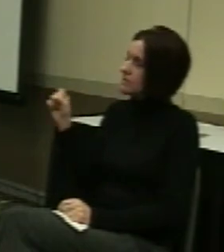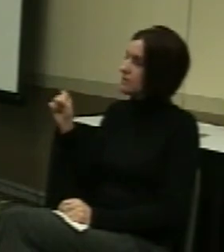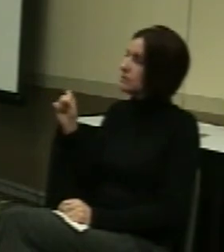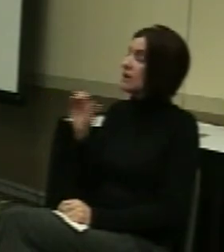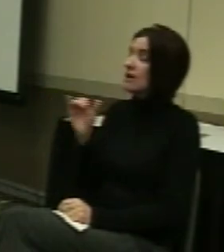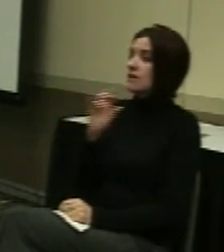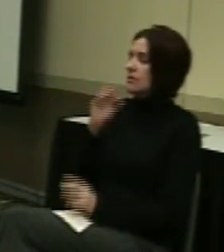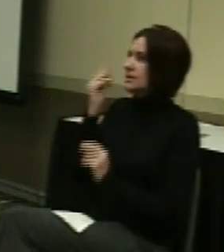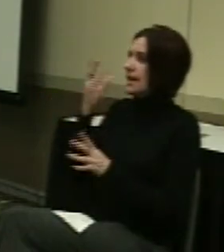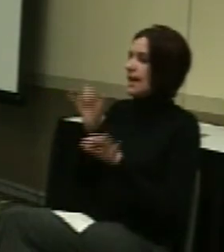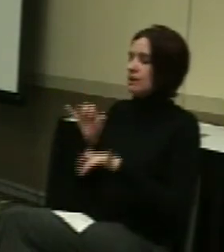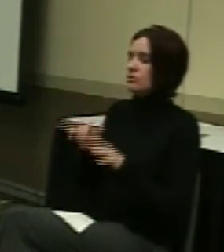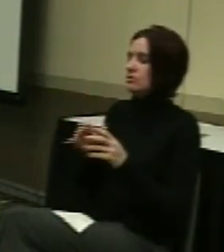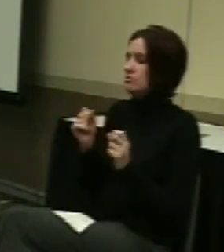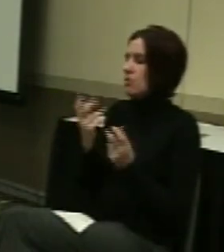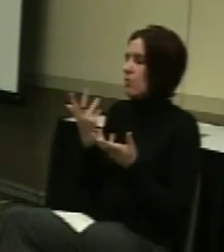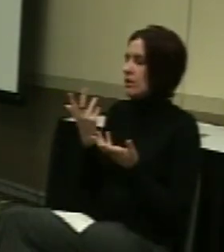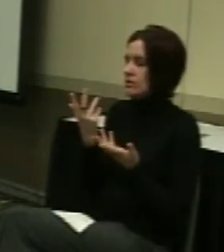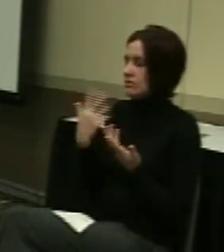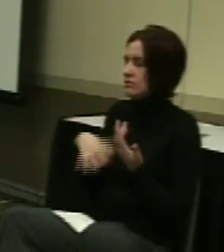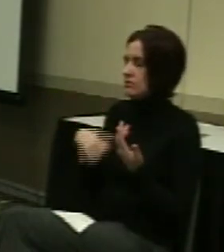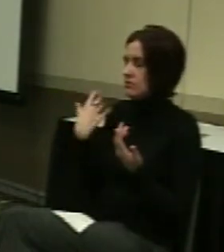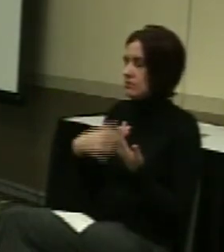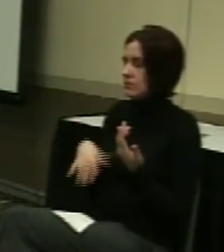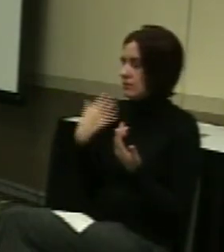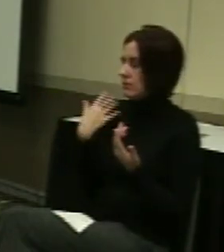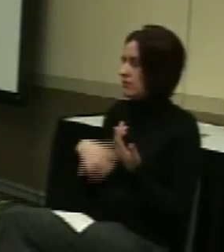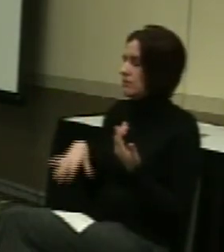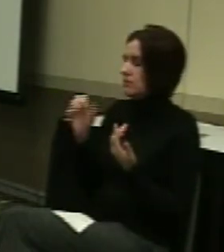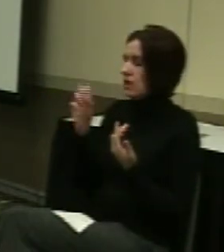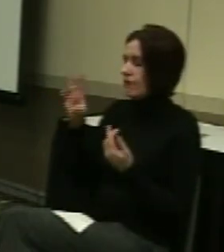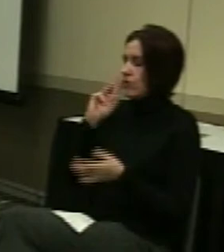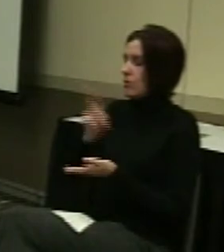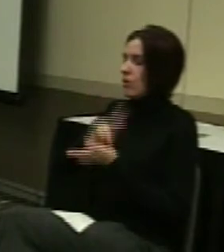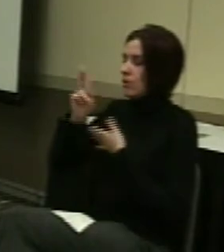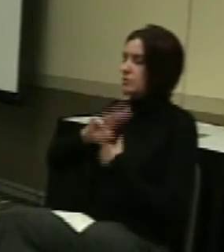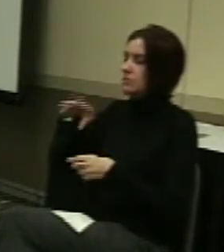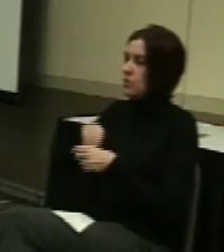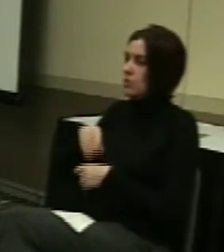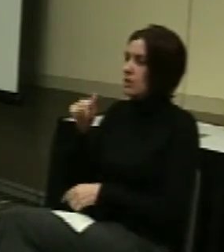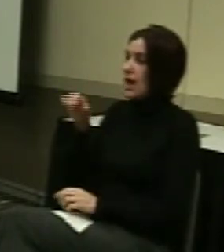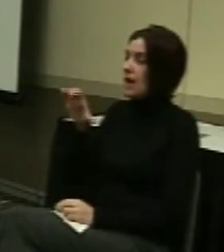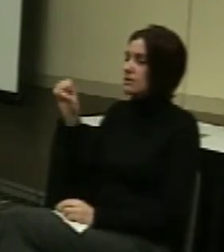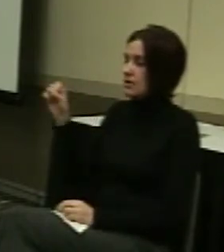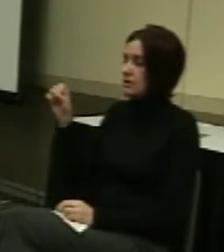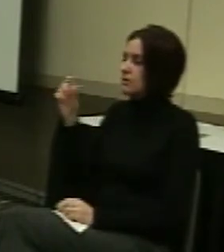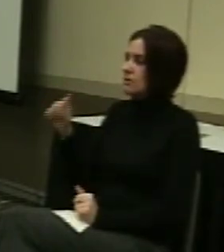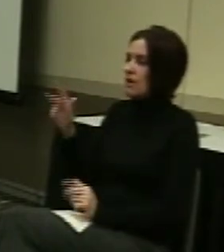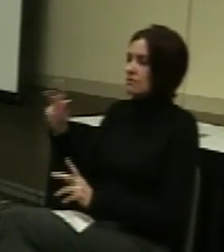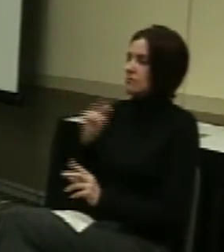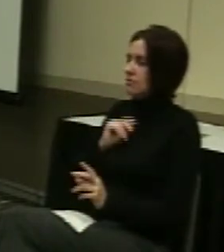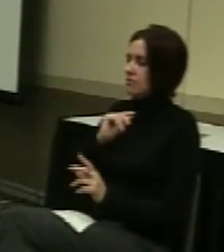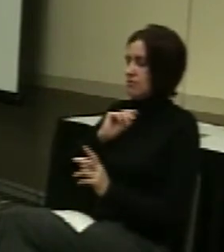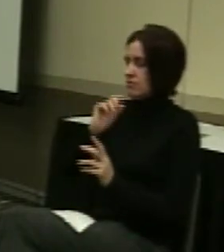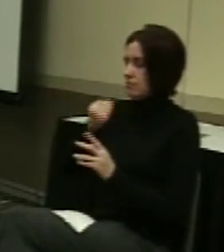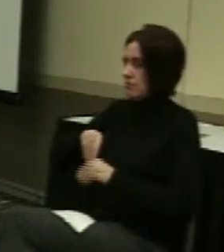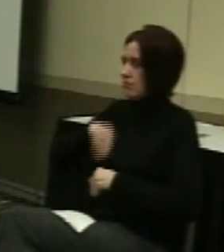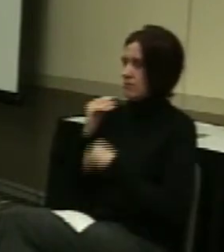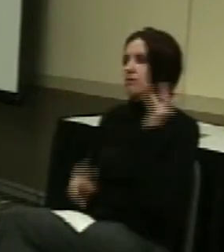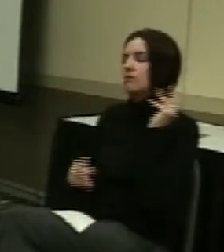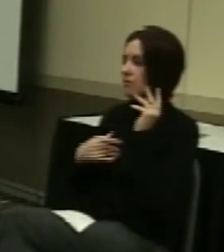There's so many beautiful software programs, including Access, by the way, which could take hundreds of data. Rather, you